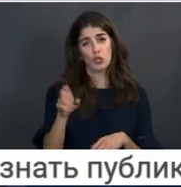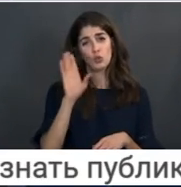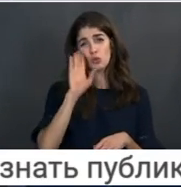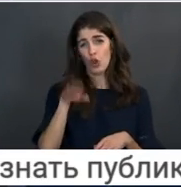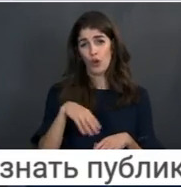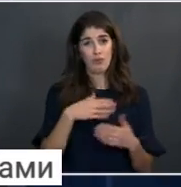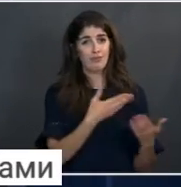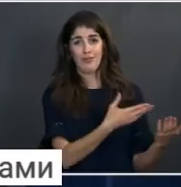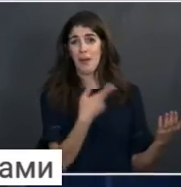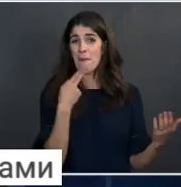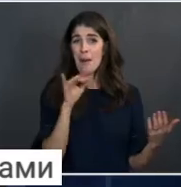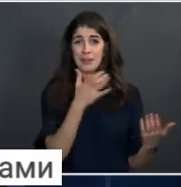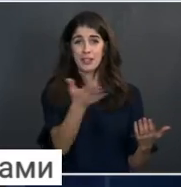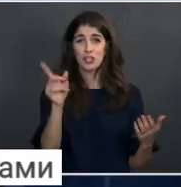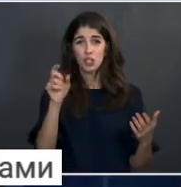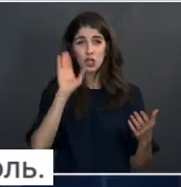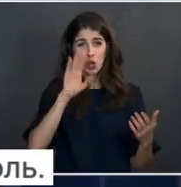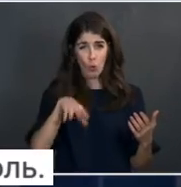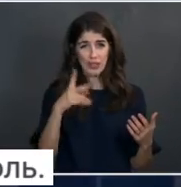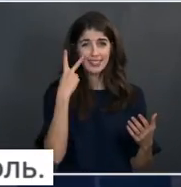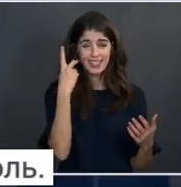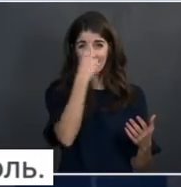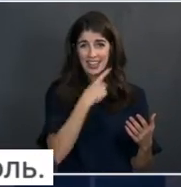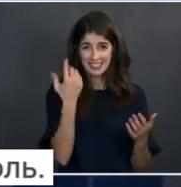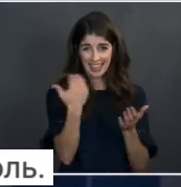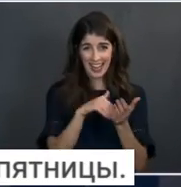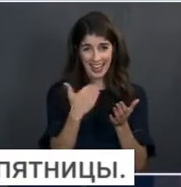the public should know. They're going to be pivotal faces, and they